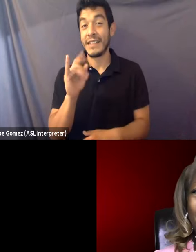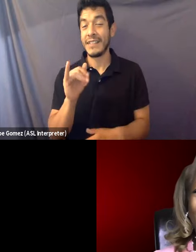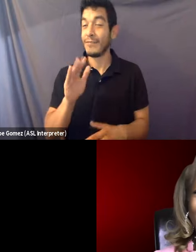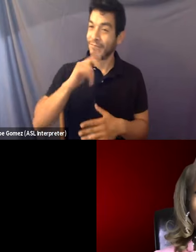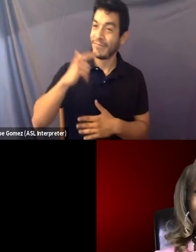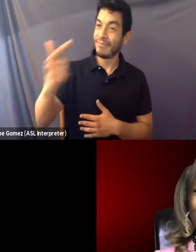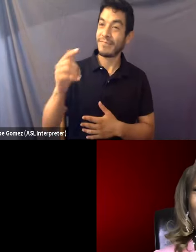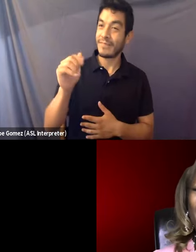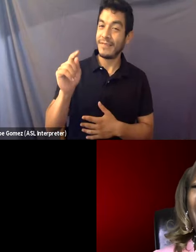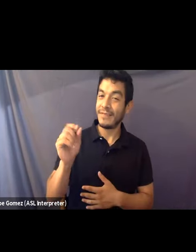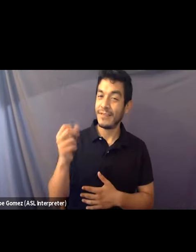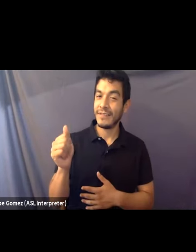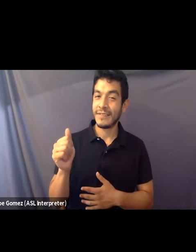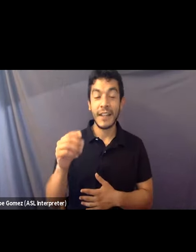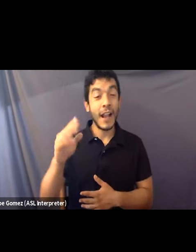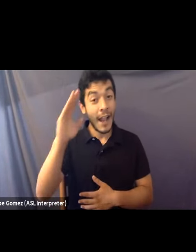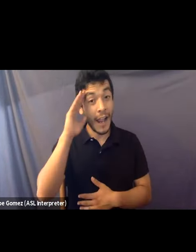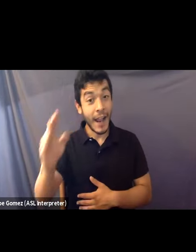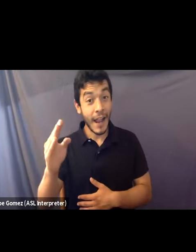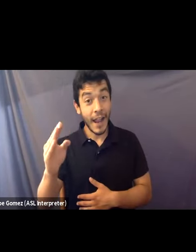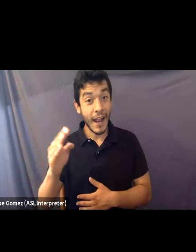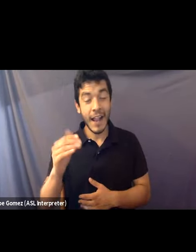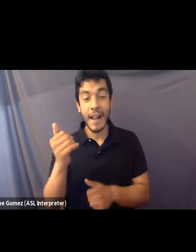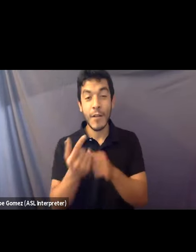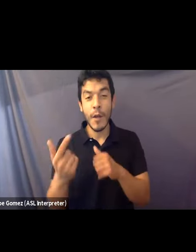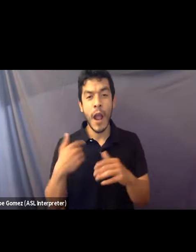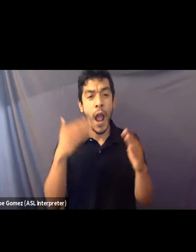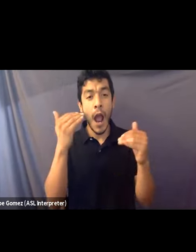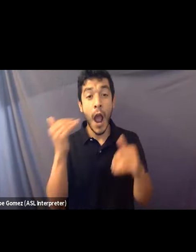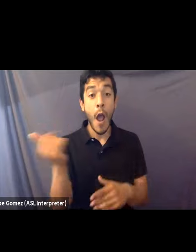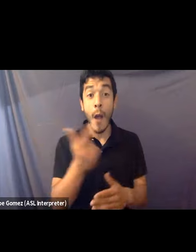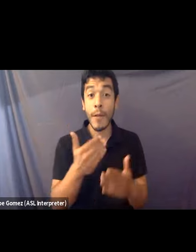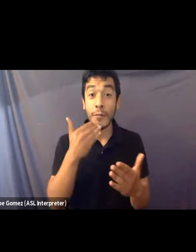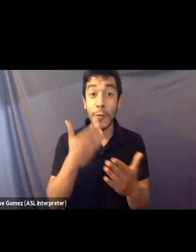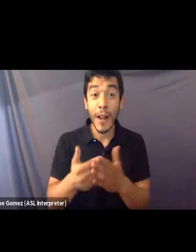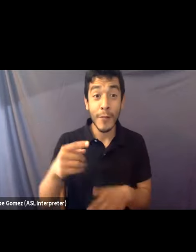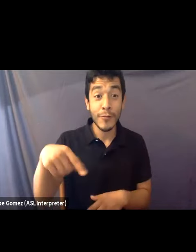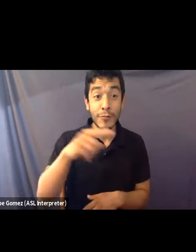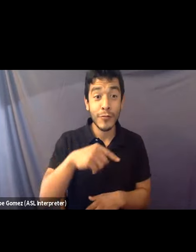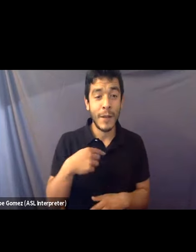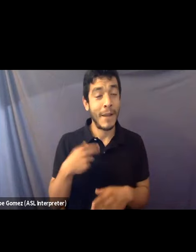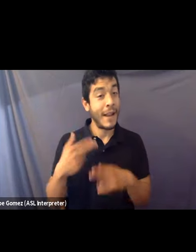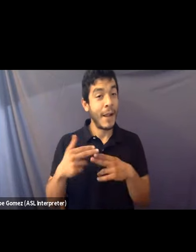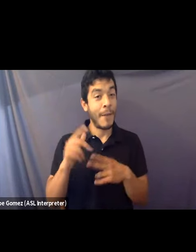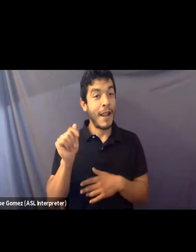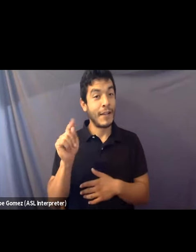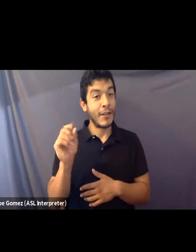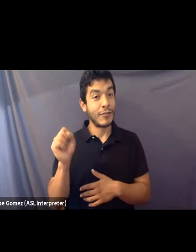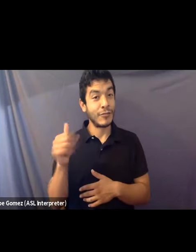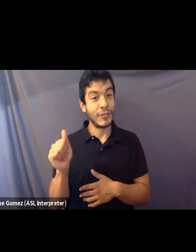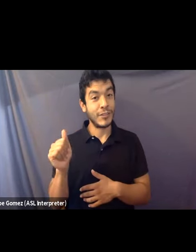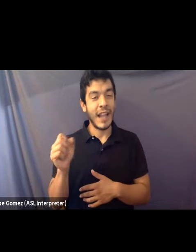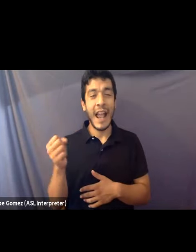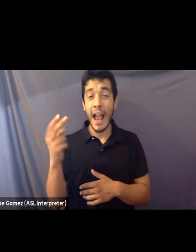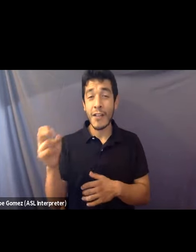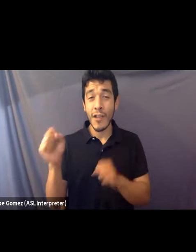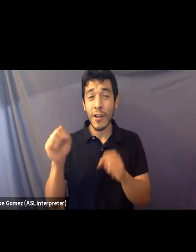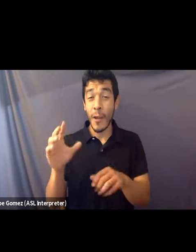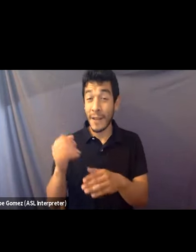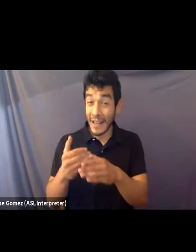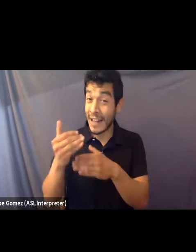Okay. Hi. Greetings. I hope all is well. I am LaTosha. And She Could Be Next